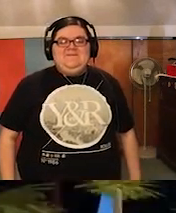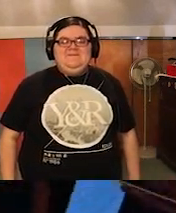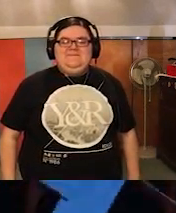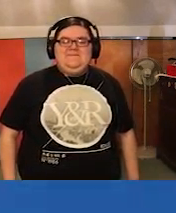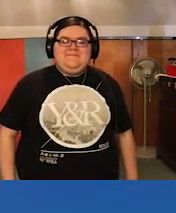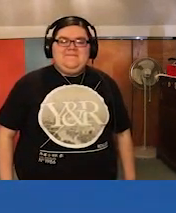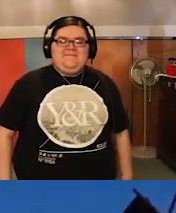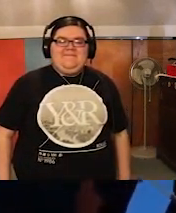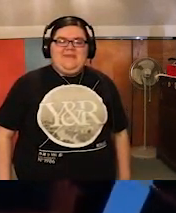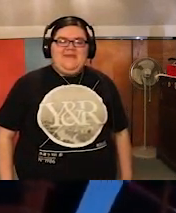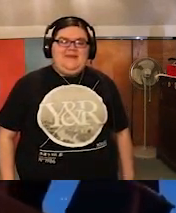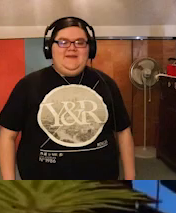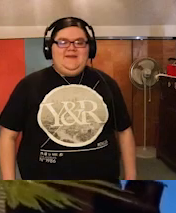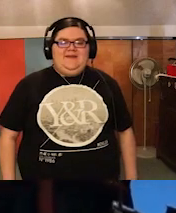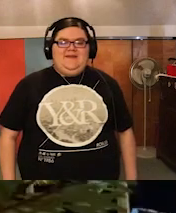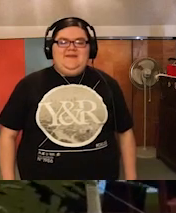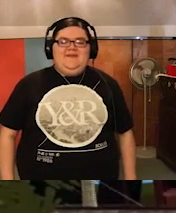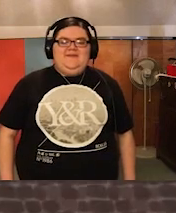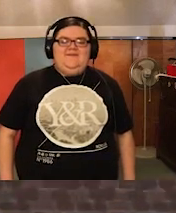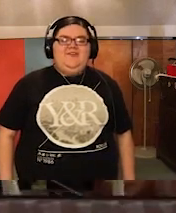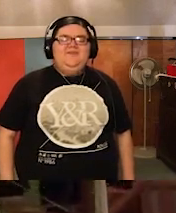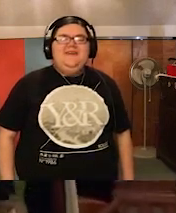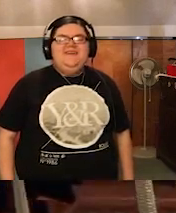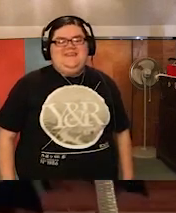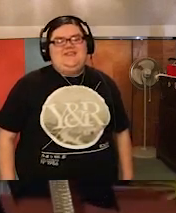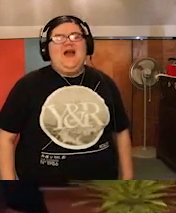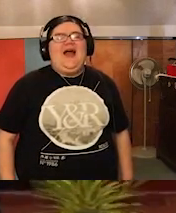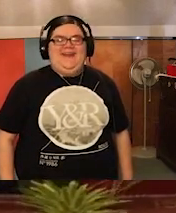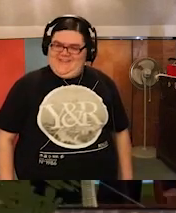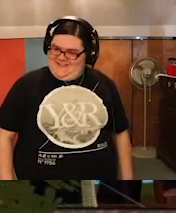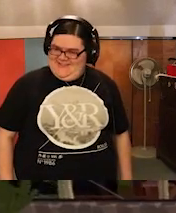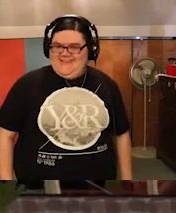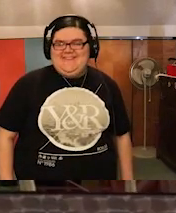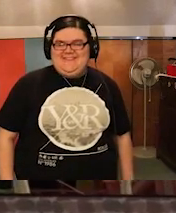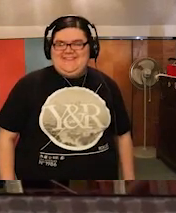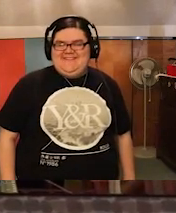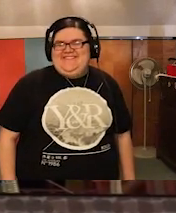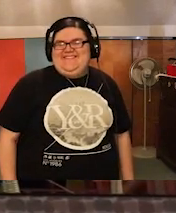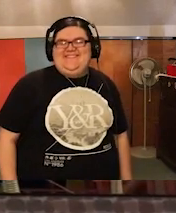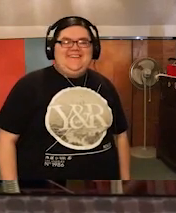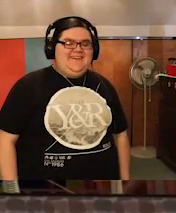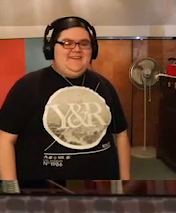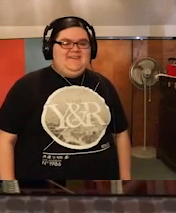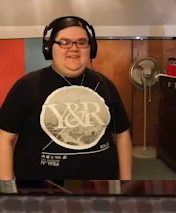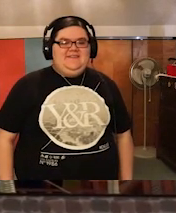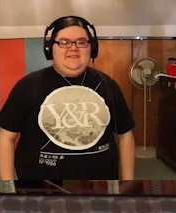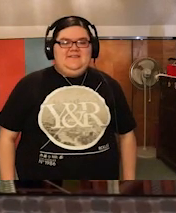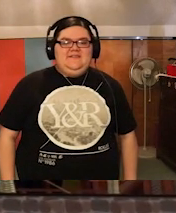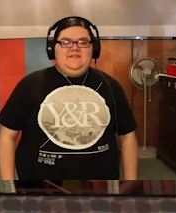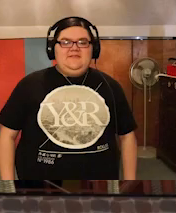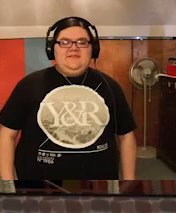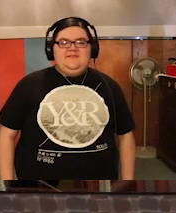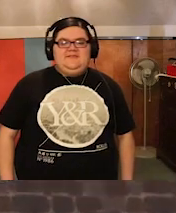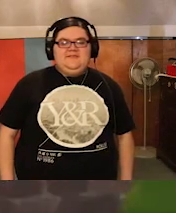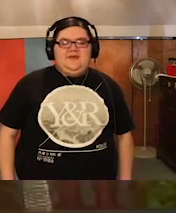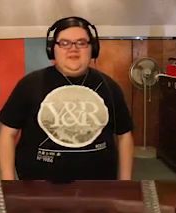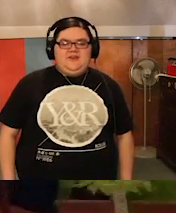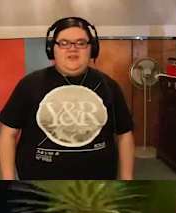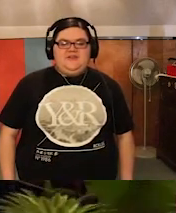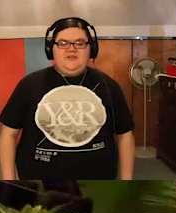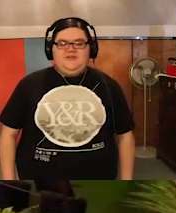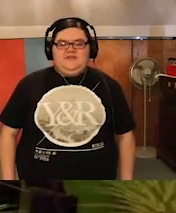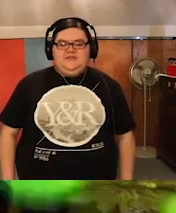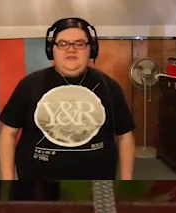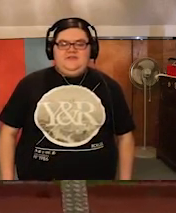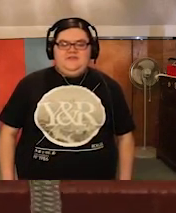We won't lose to Josh. He's trash. It'll never be me. But, mate, what do you mean he's trash? I want to go for it once. I'm in. Oh. Inbounds. Come on,